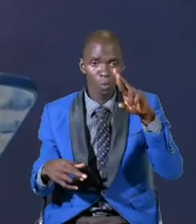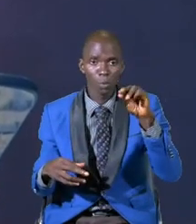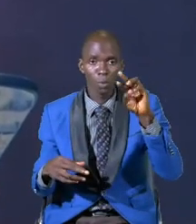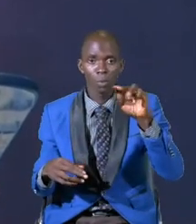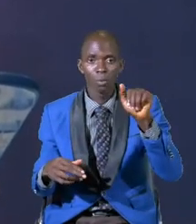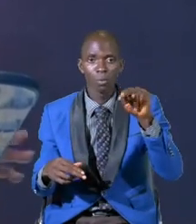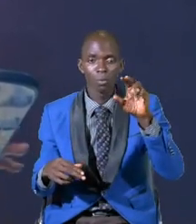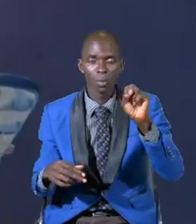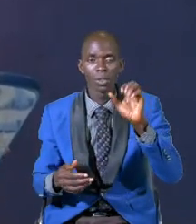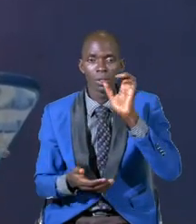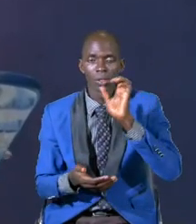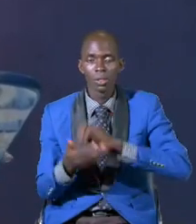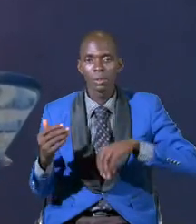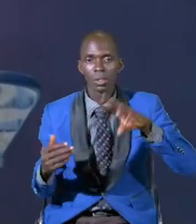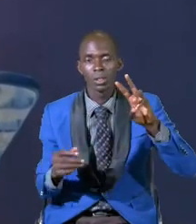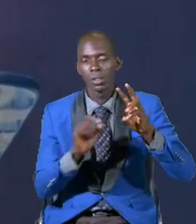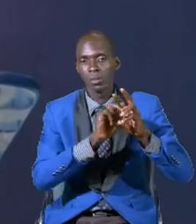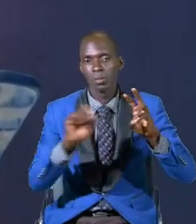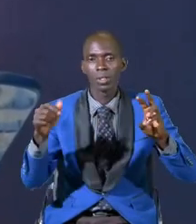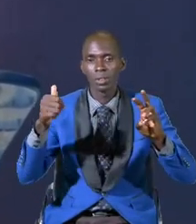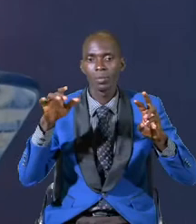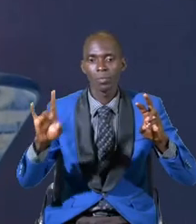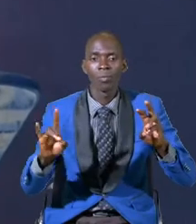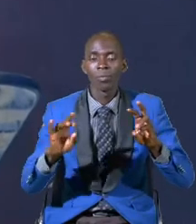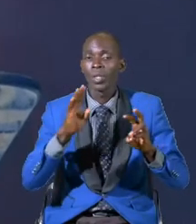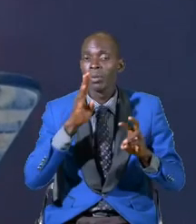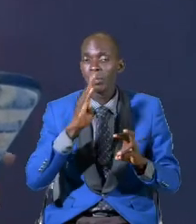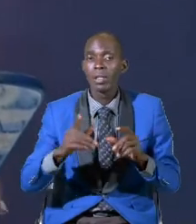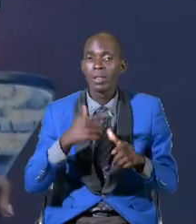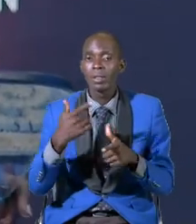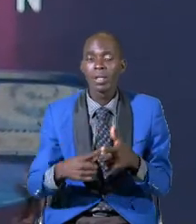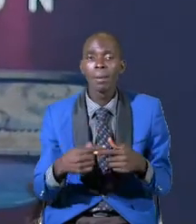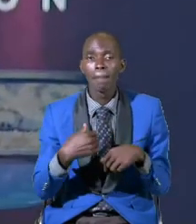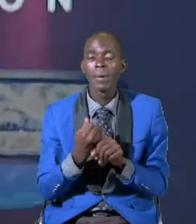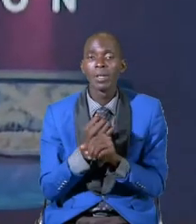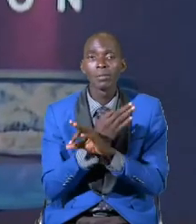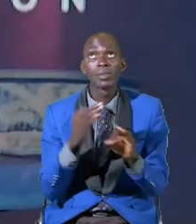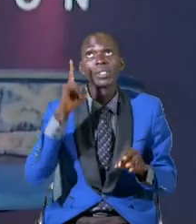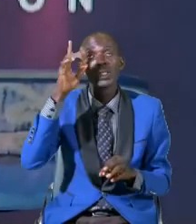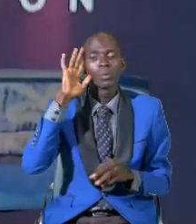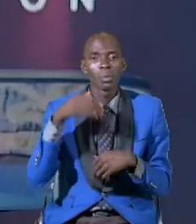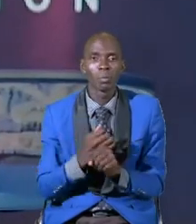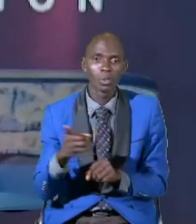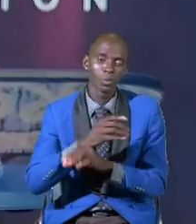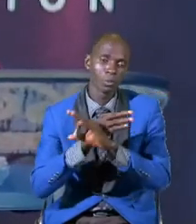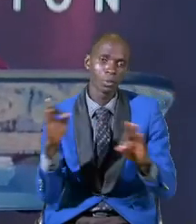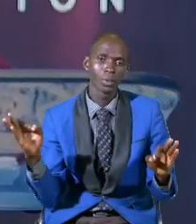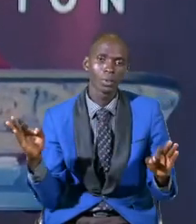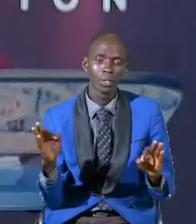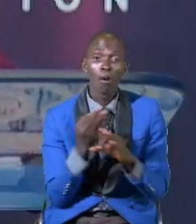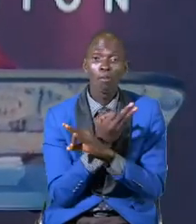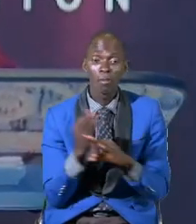18. Being then made free, he'll make you free. Free to